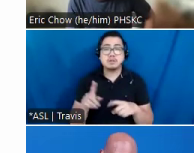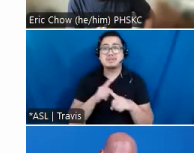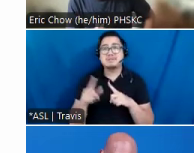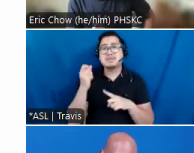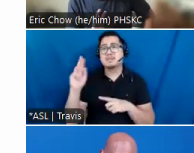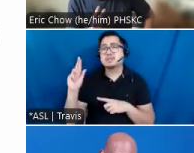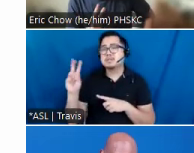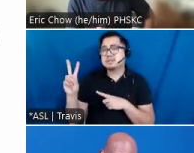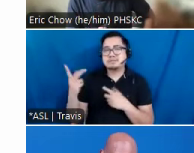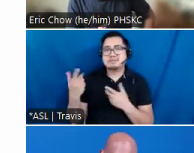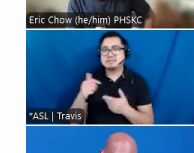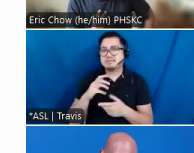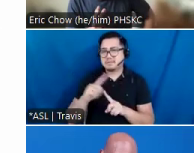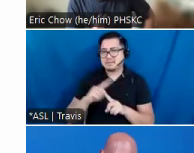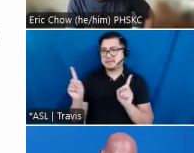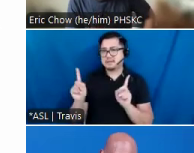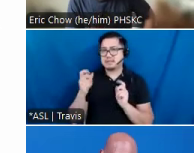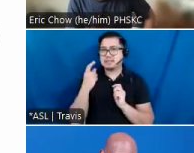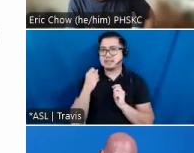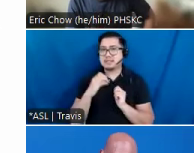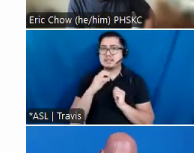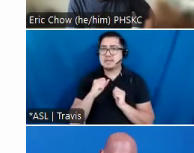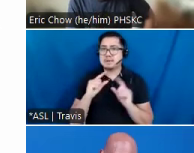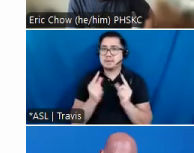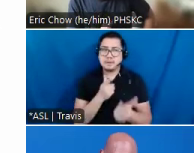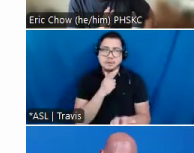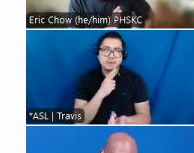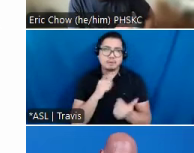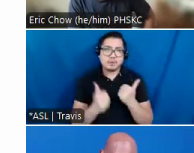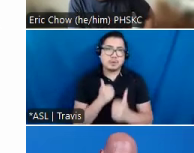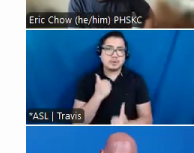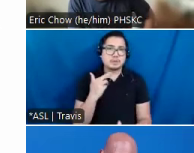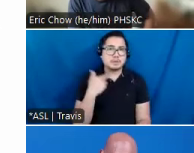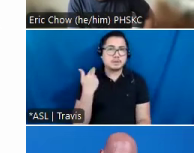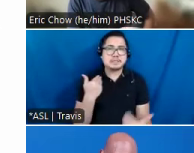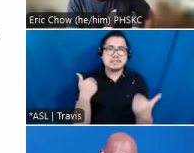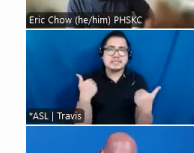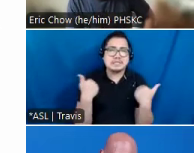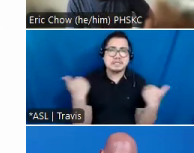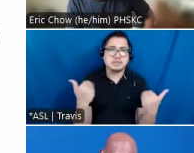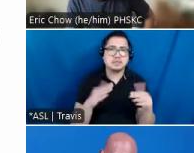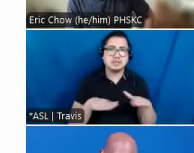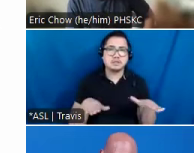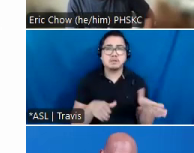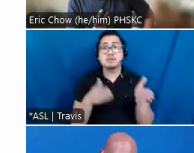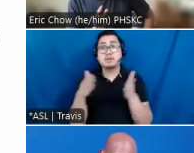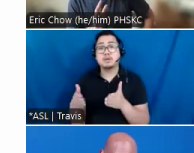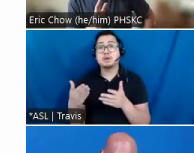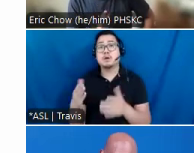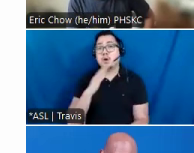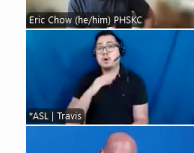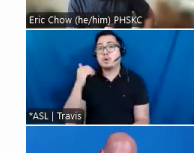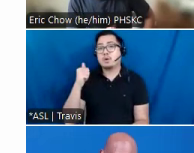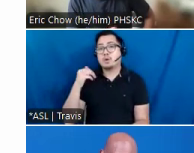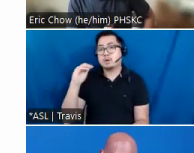that. The age groups that are at highest risk for complications are very young children and older adults. That's why